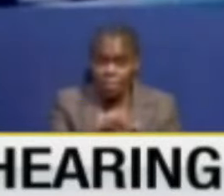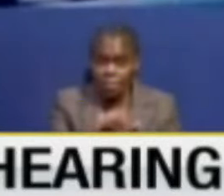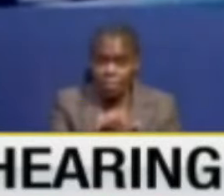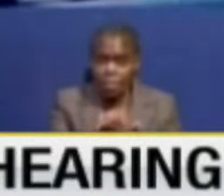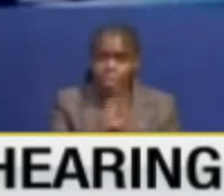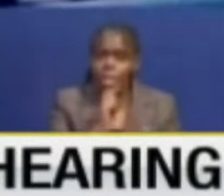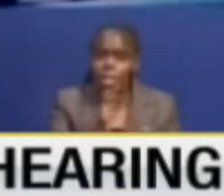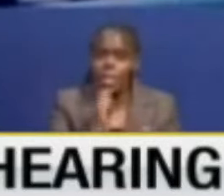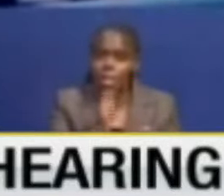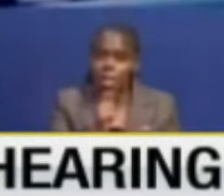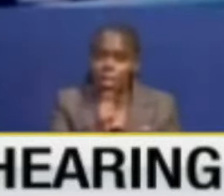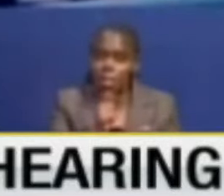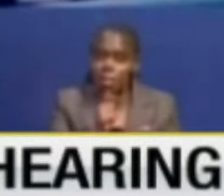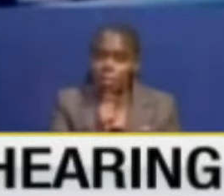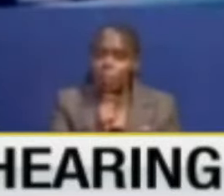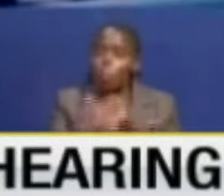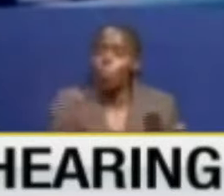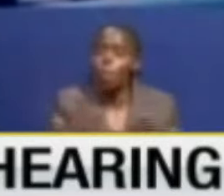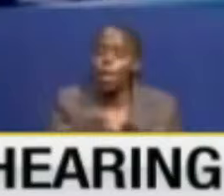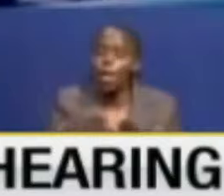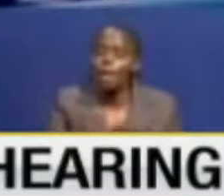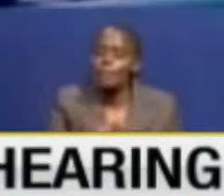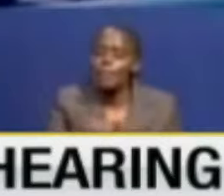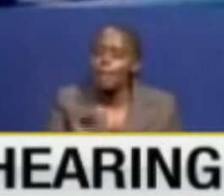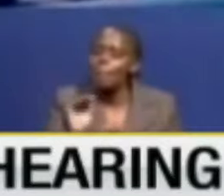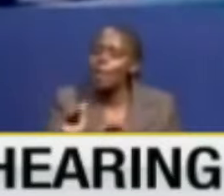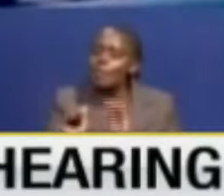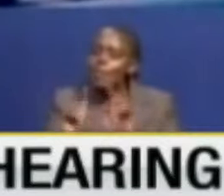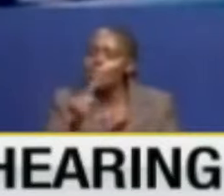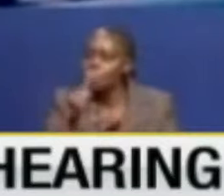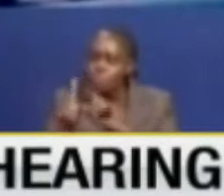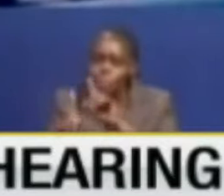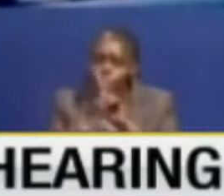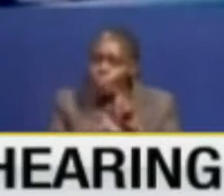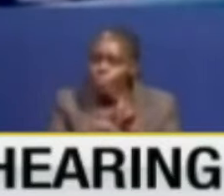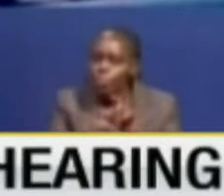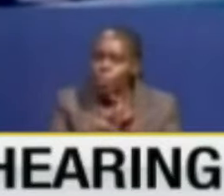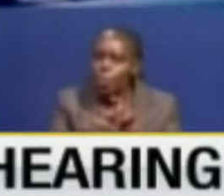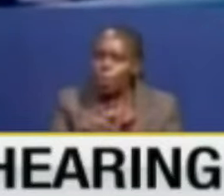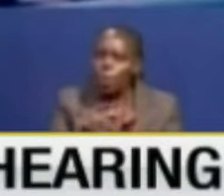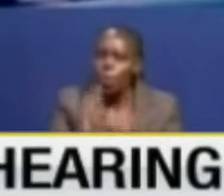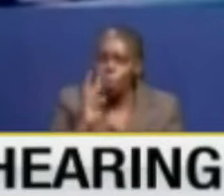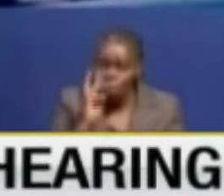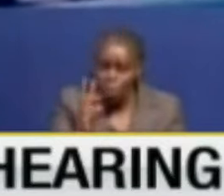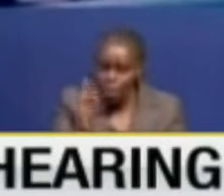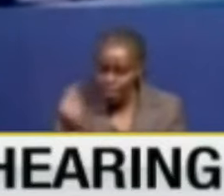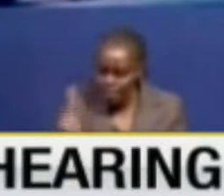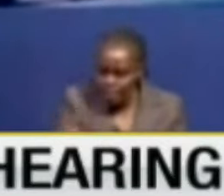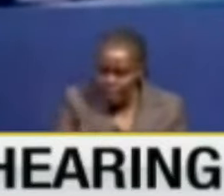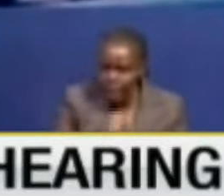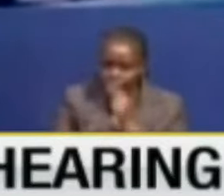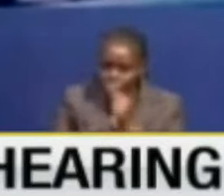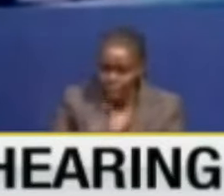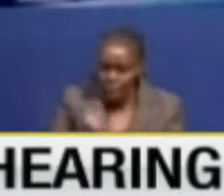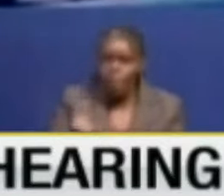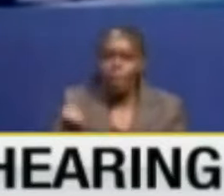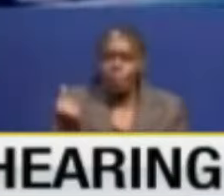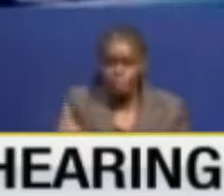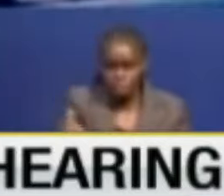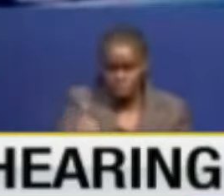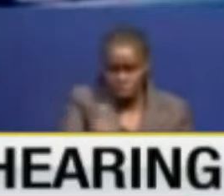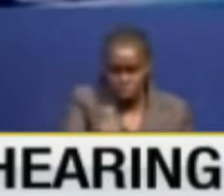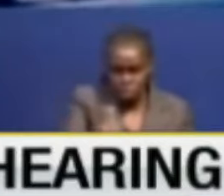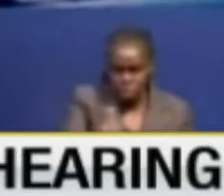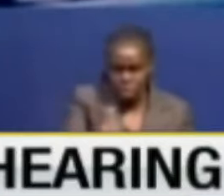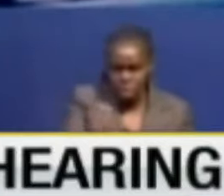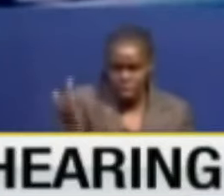tested in cross-examination. We shall present each of these witnesses here as witnesses, Mr. Speaker, and the